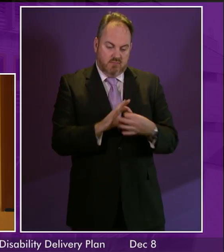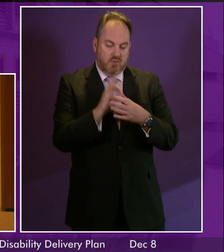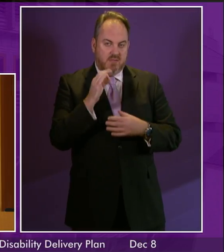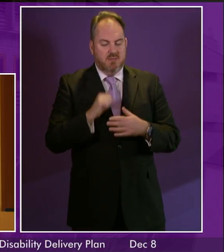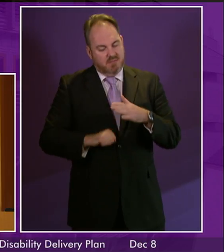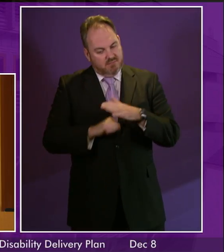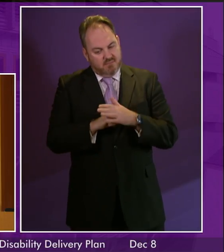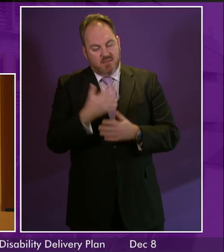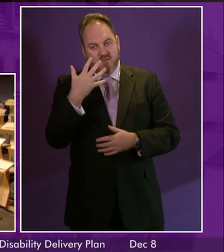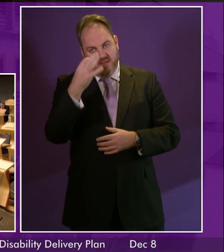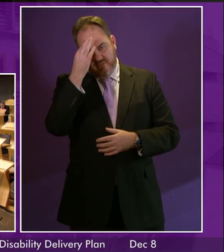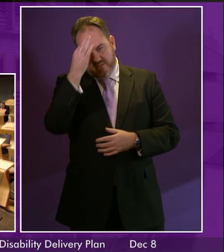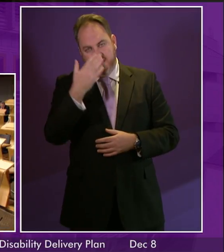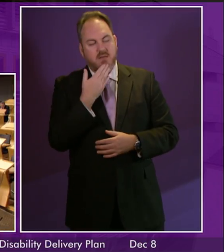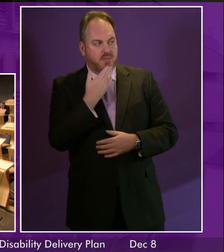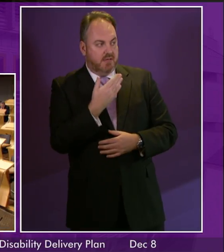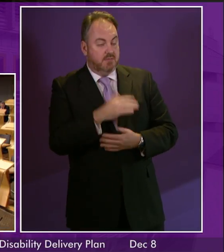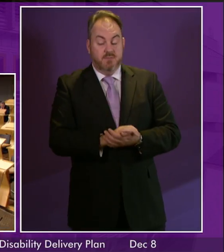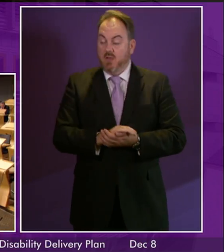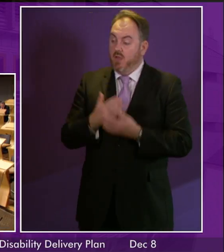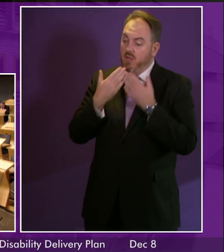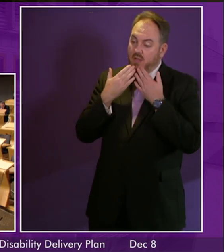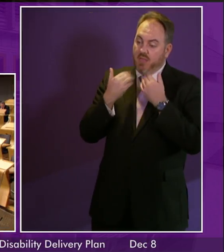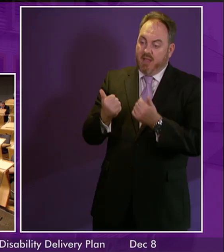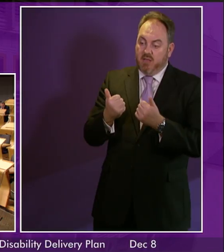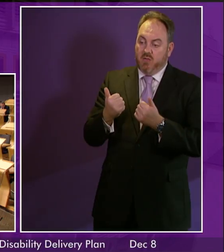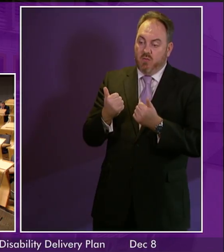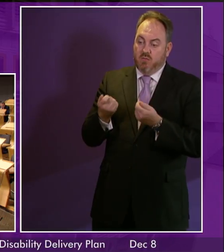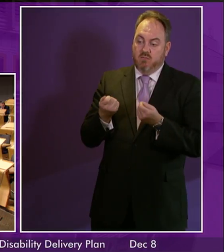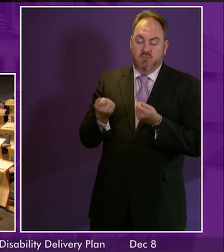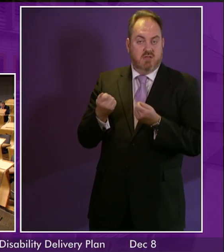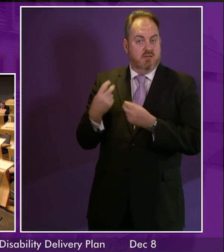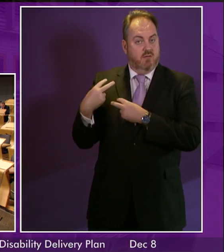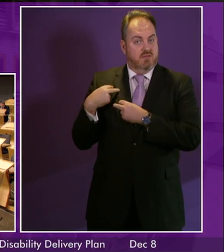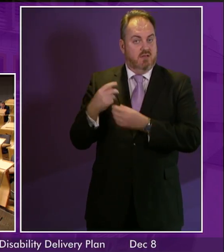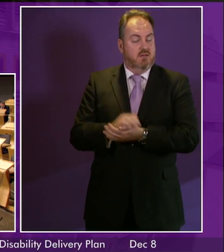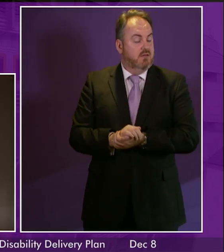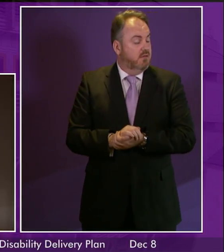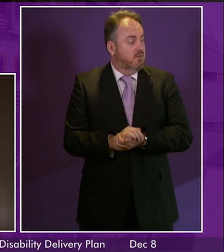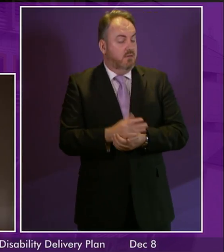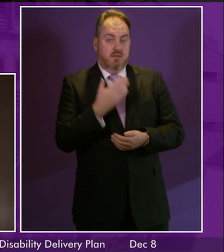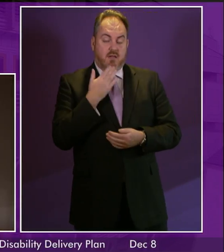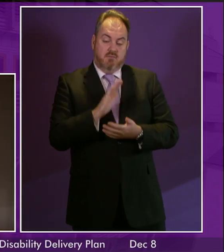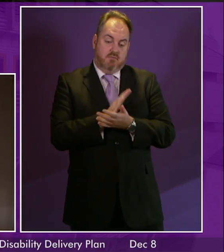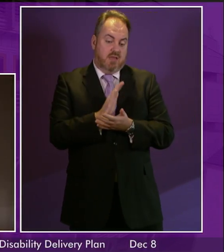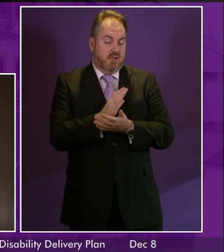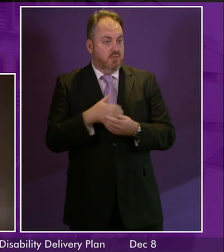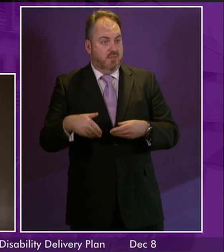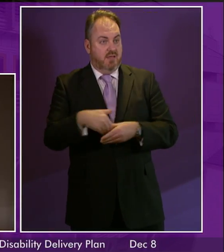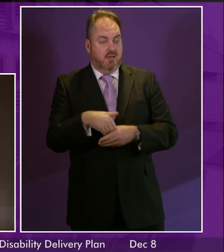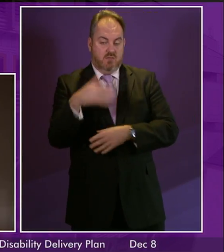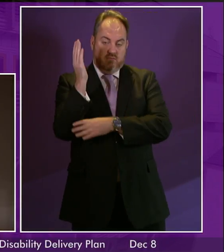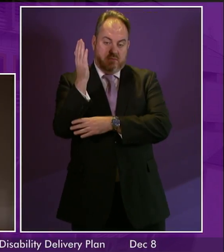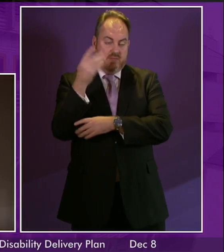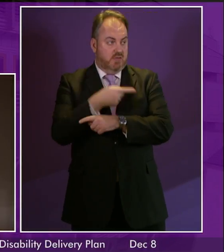Around 5 minutes, please, Mr Crawford. Thank you, Presiding Officer. It's a pleasure to open this debate today on behalf of the Finance and